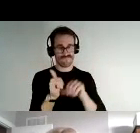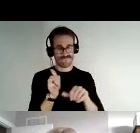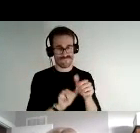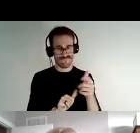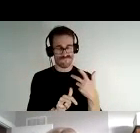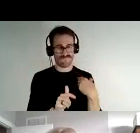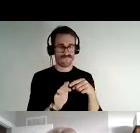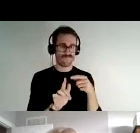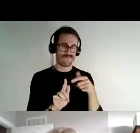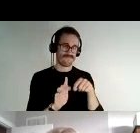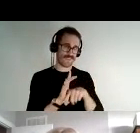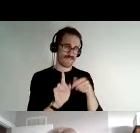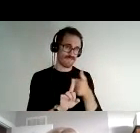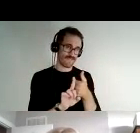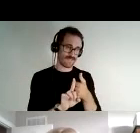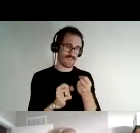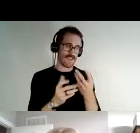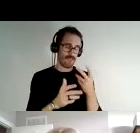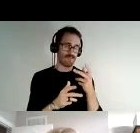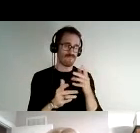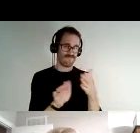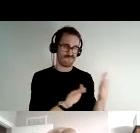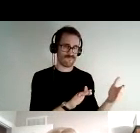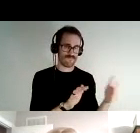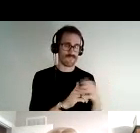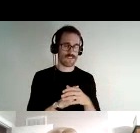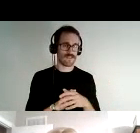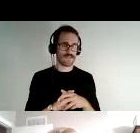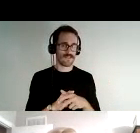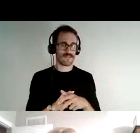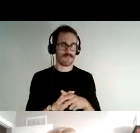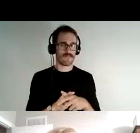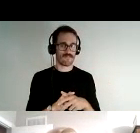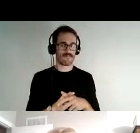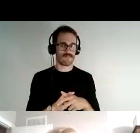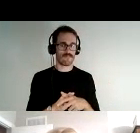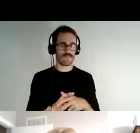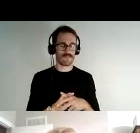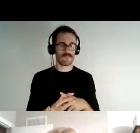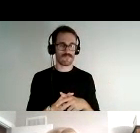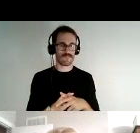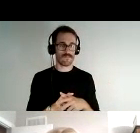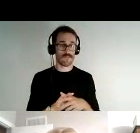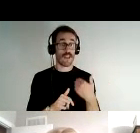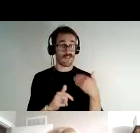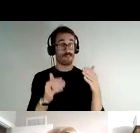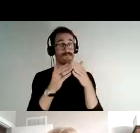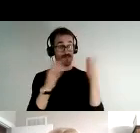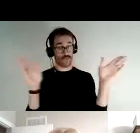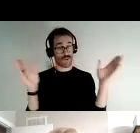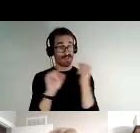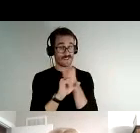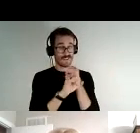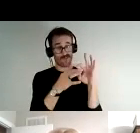However, there are broad statistics about the queer and trans communities, and there's also a lot of